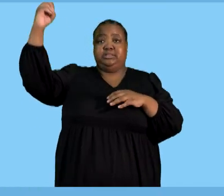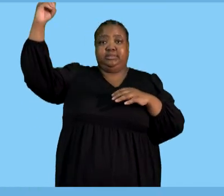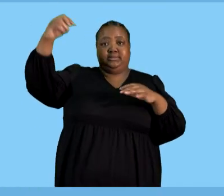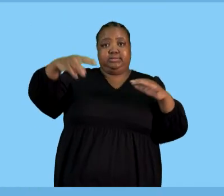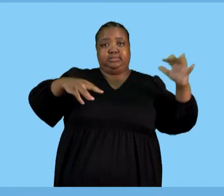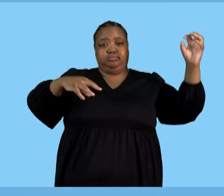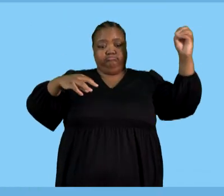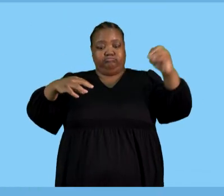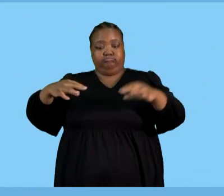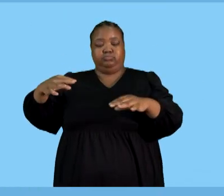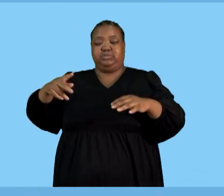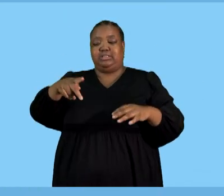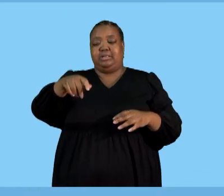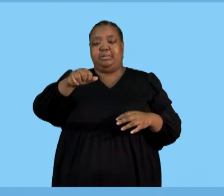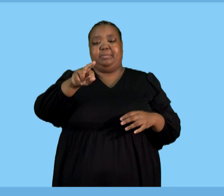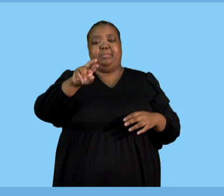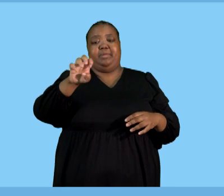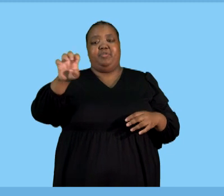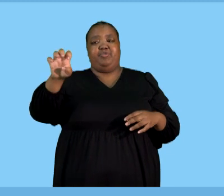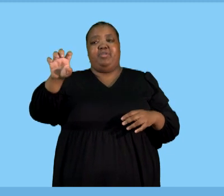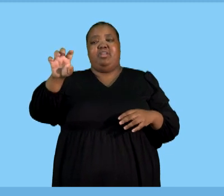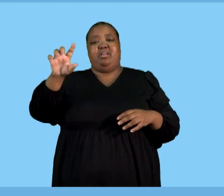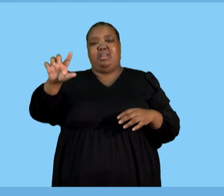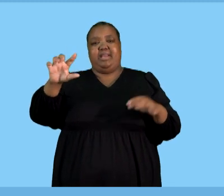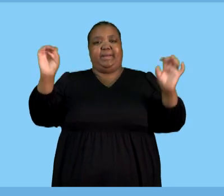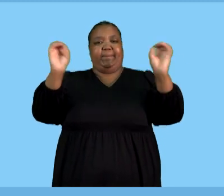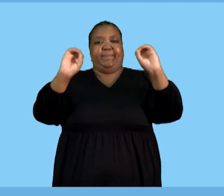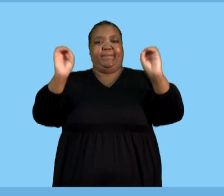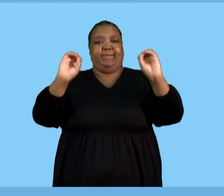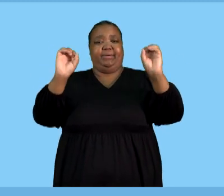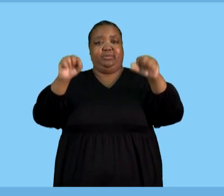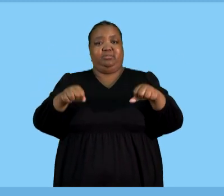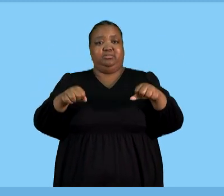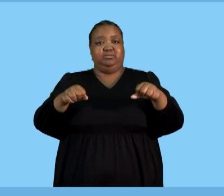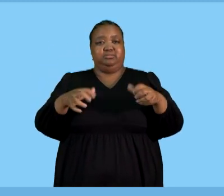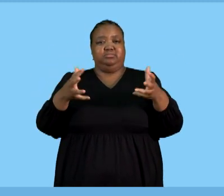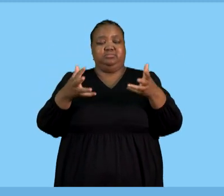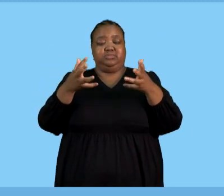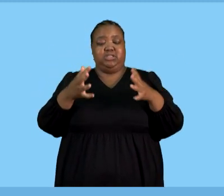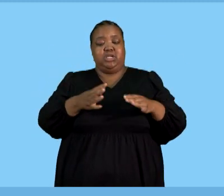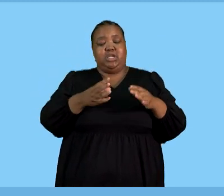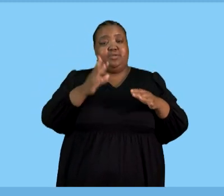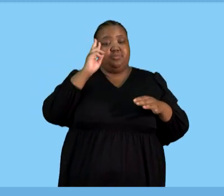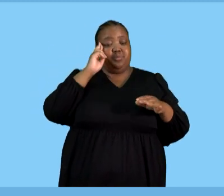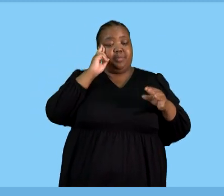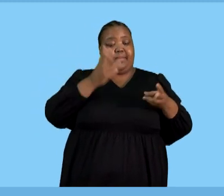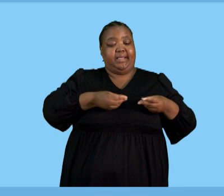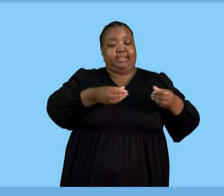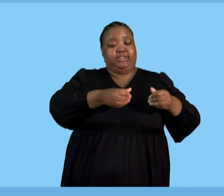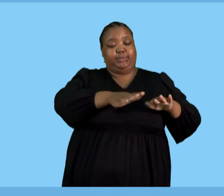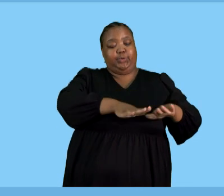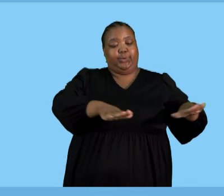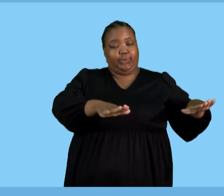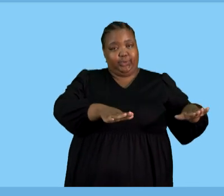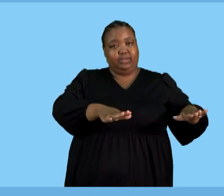the light rays have not reflected parallel to each other, as they do from a smooth surface. Remember,